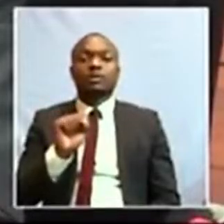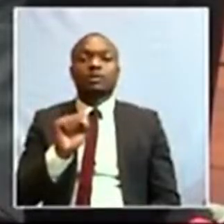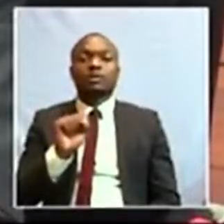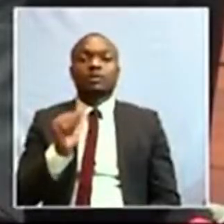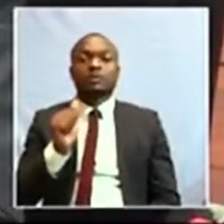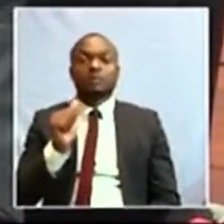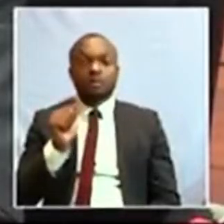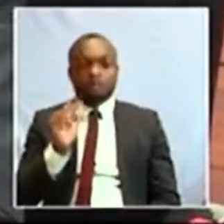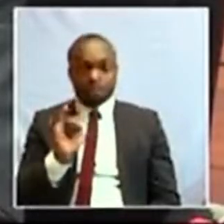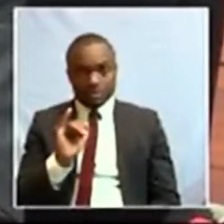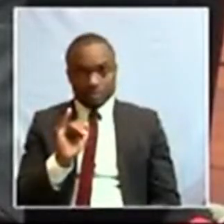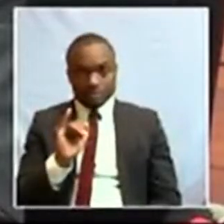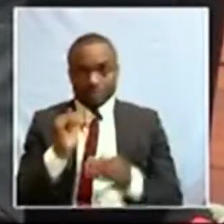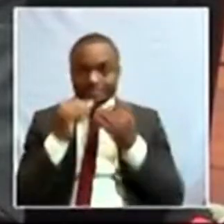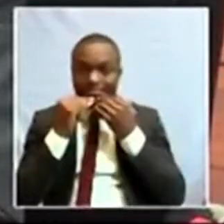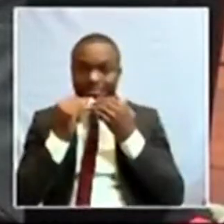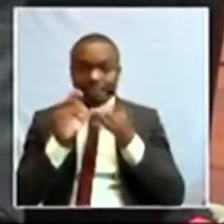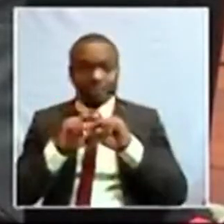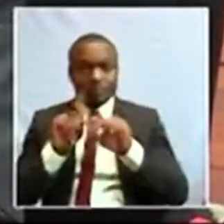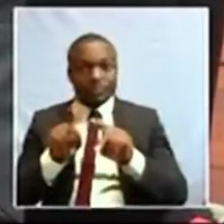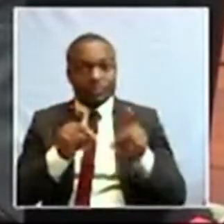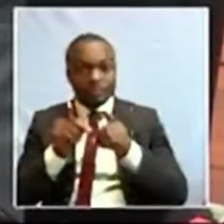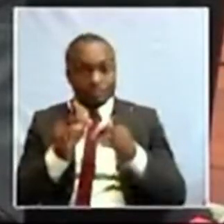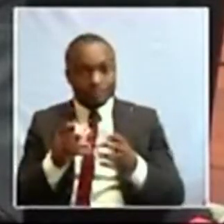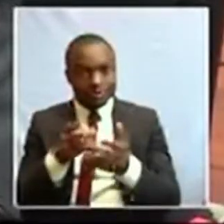Thank you, Chair. Director of Finance.